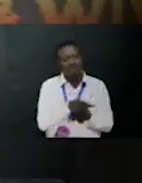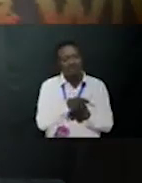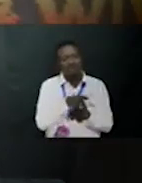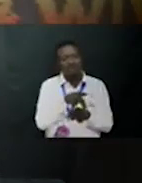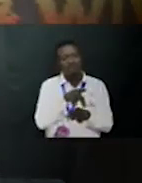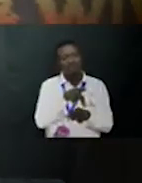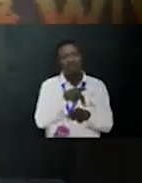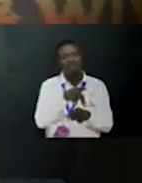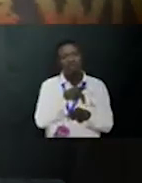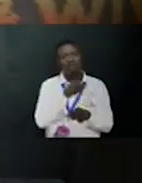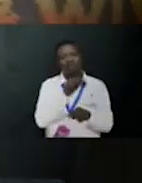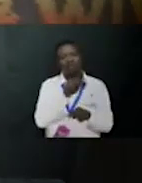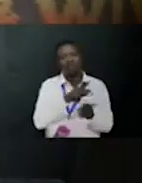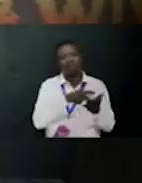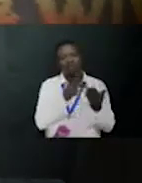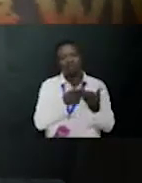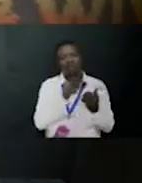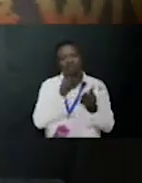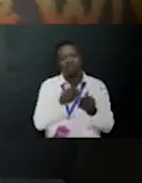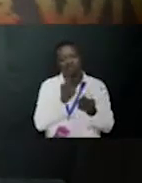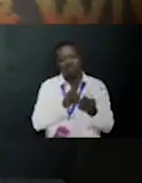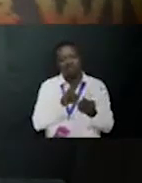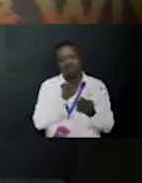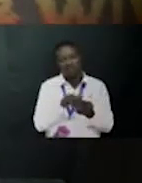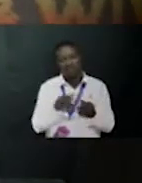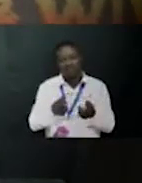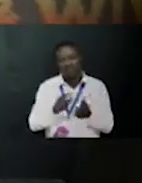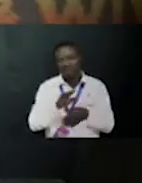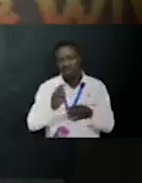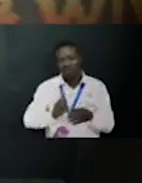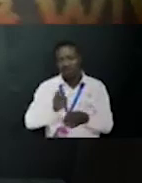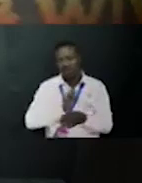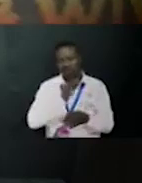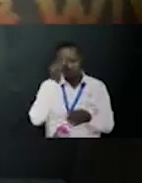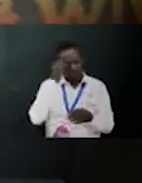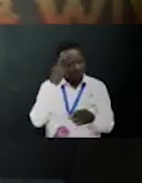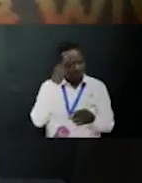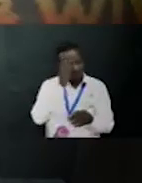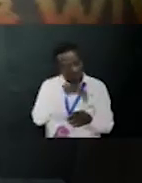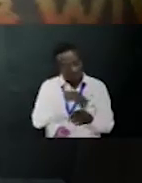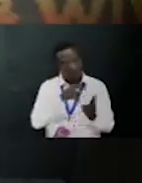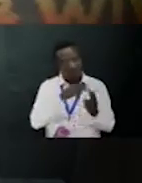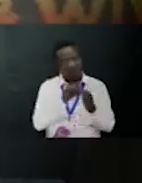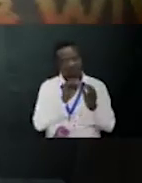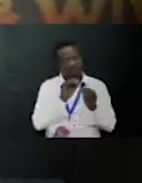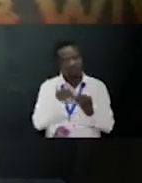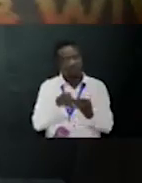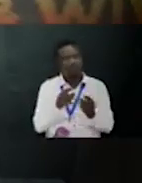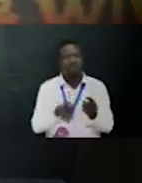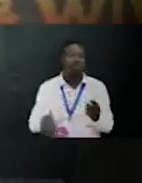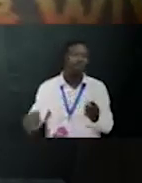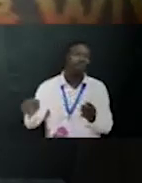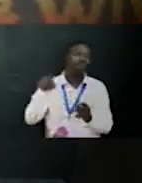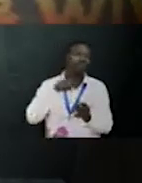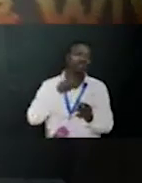take this for the opening. You have to let the officers know the rationale. So all of us will be treating the rationale for